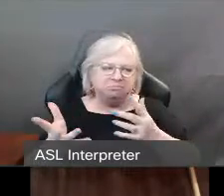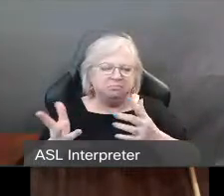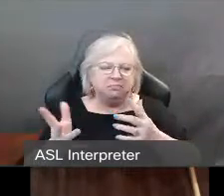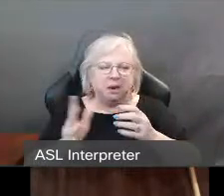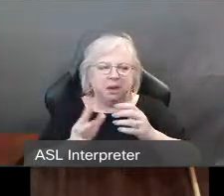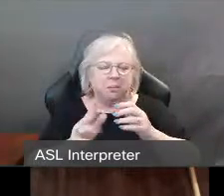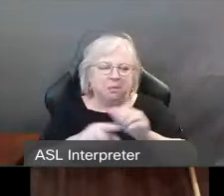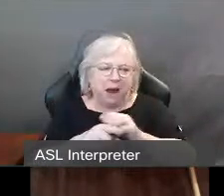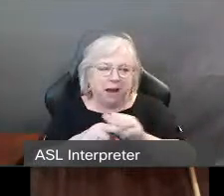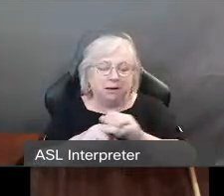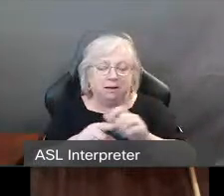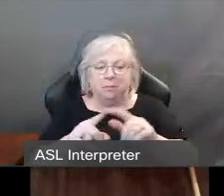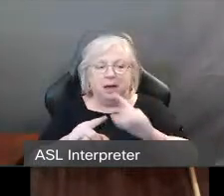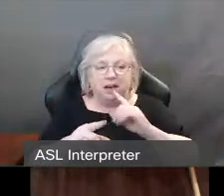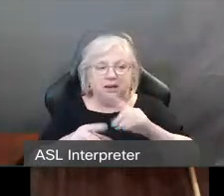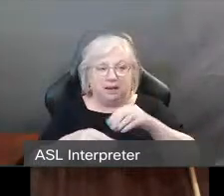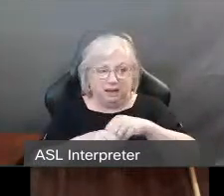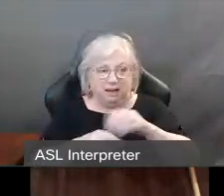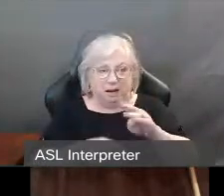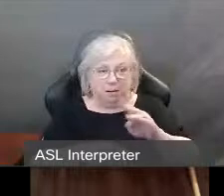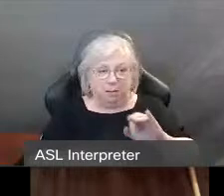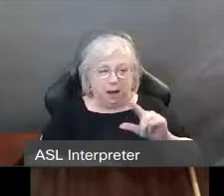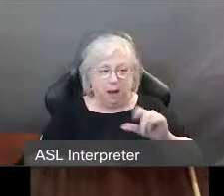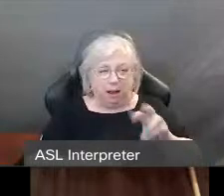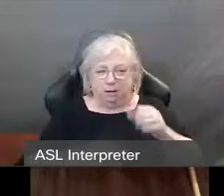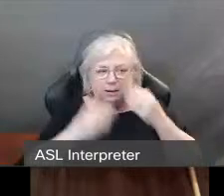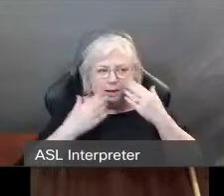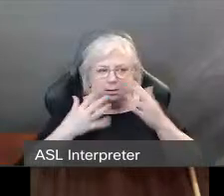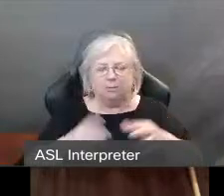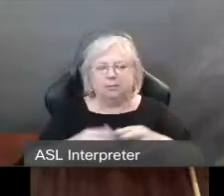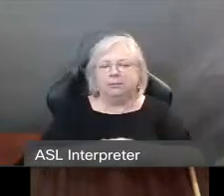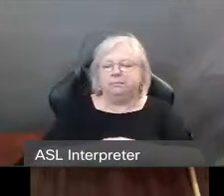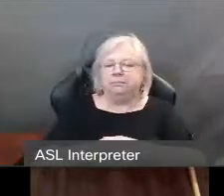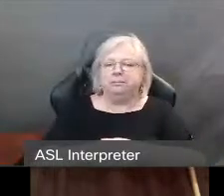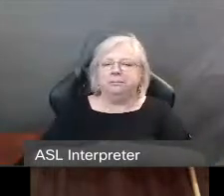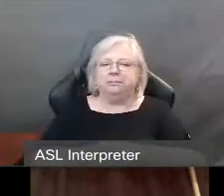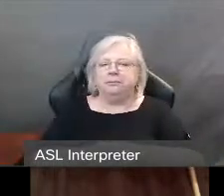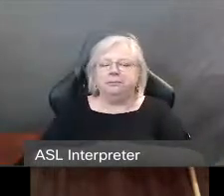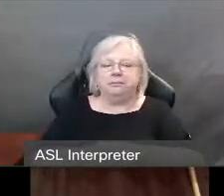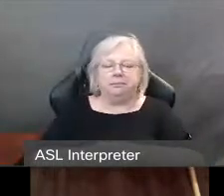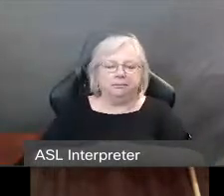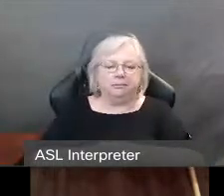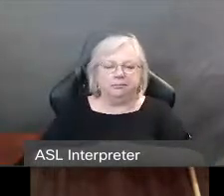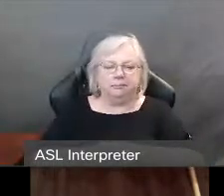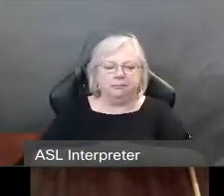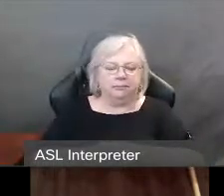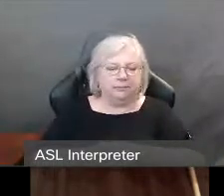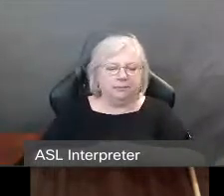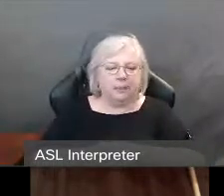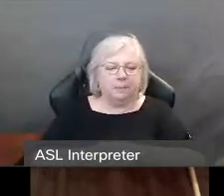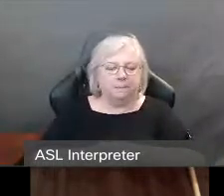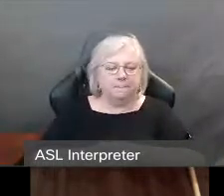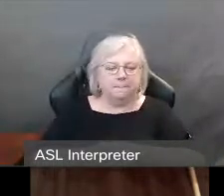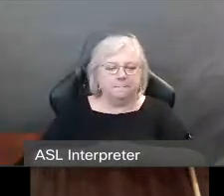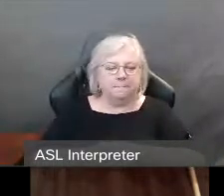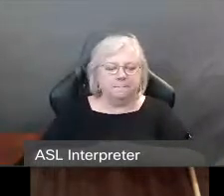in the bylaw or not. Yeah, I don't remember right off. Okay. All right, thank you, Commissioner Berry.